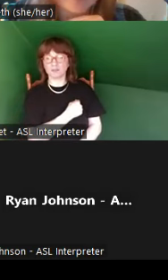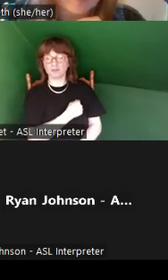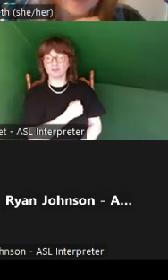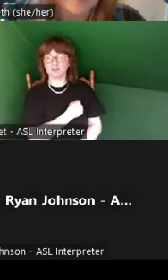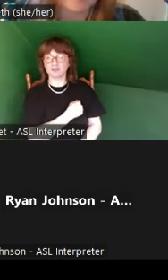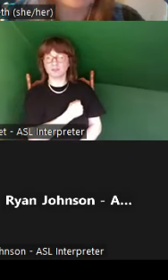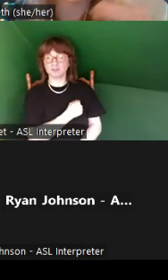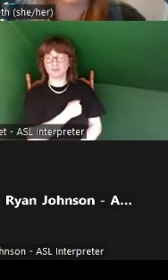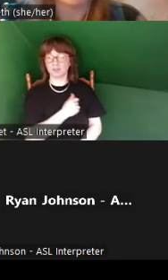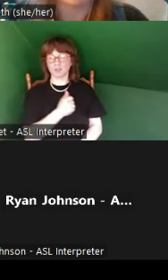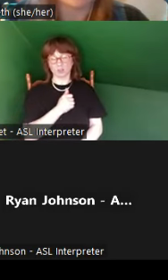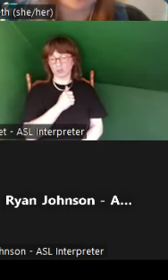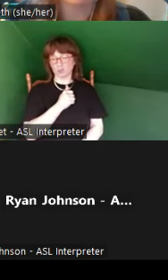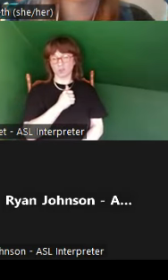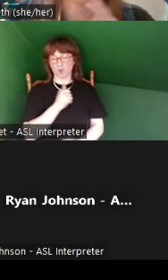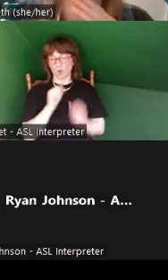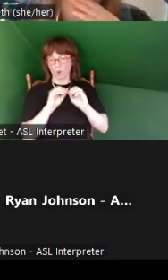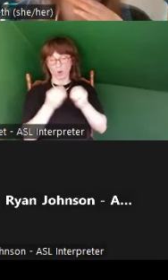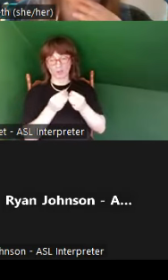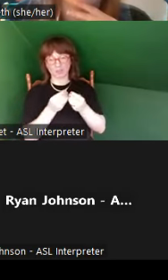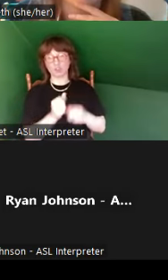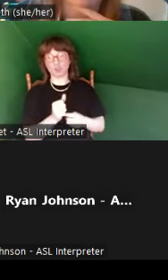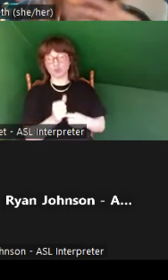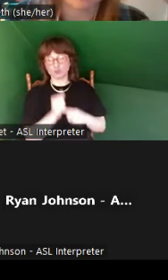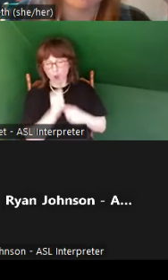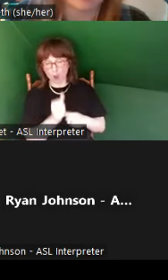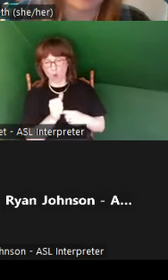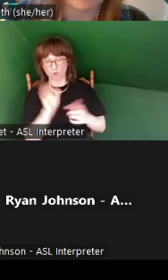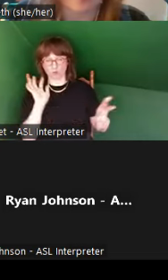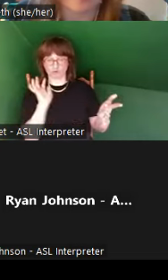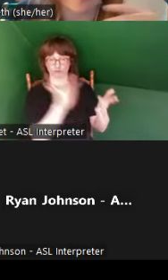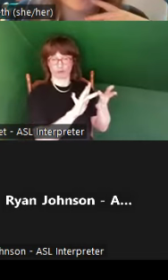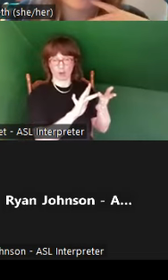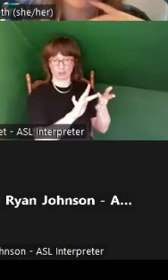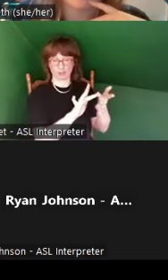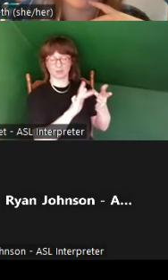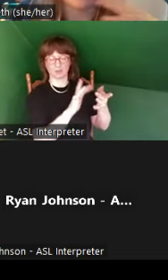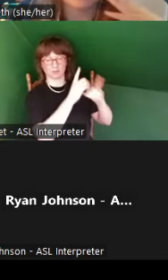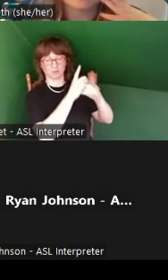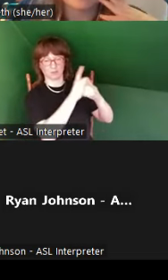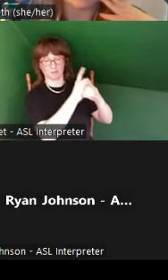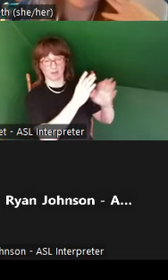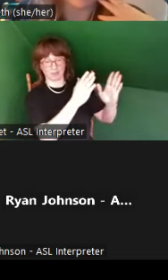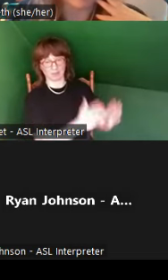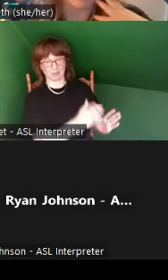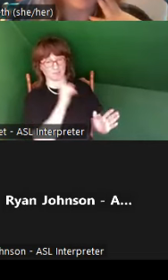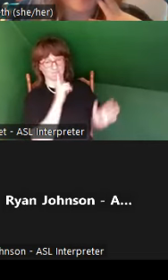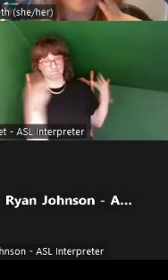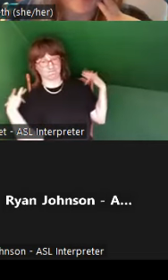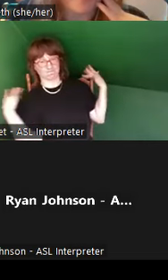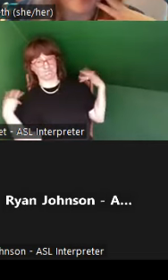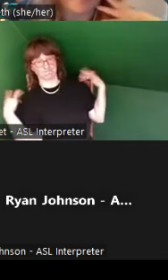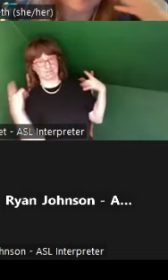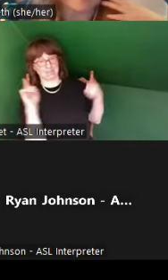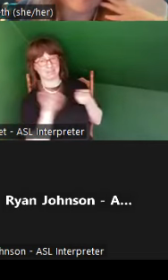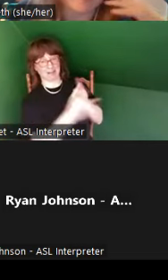don't have organizations that directly reach out to victims defendants through county jails or other outlets. So that's a good wake